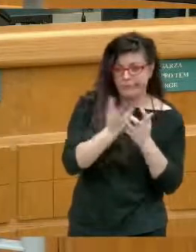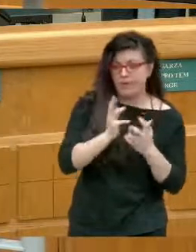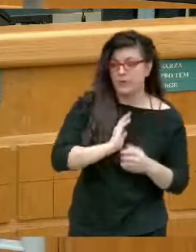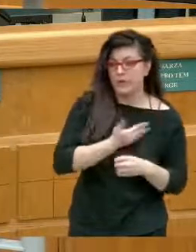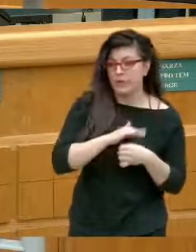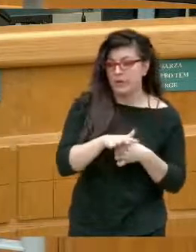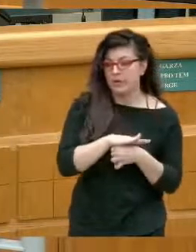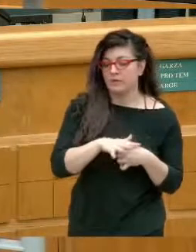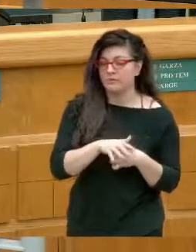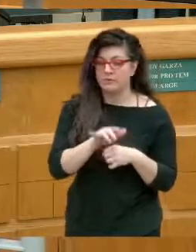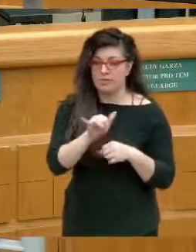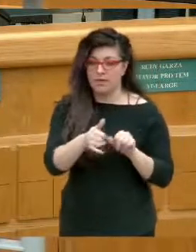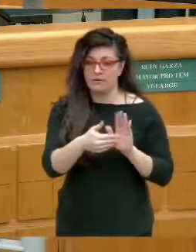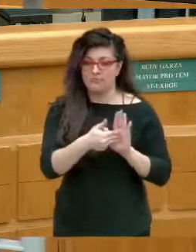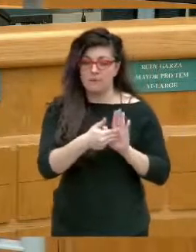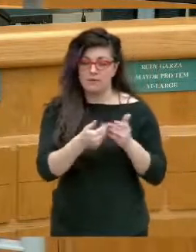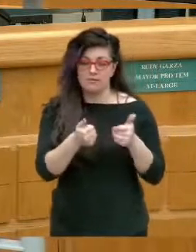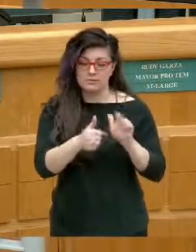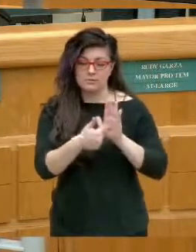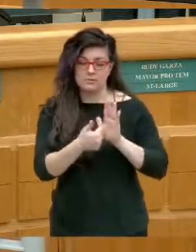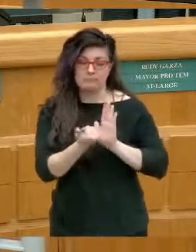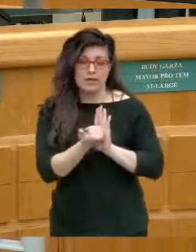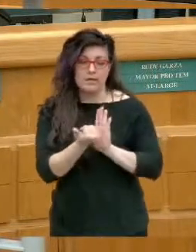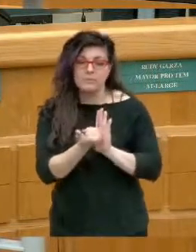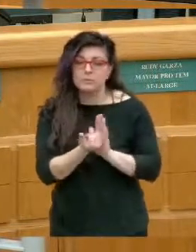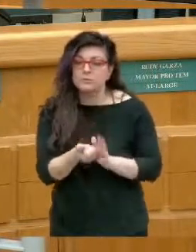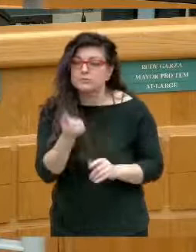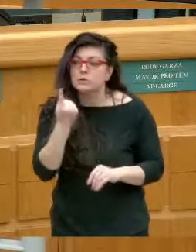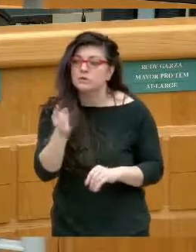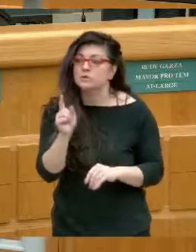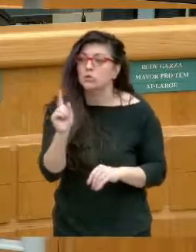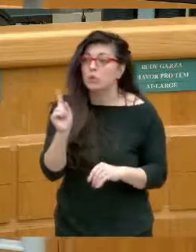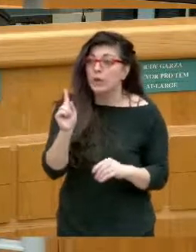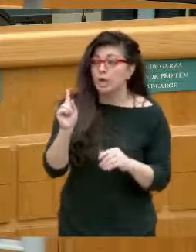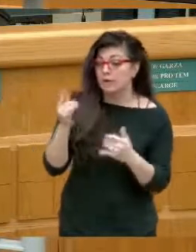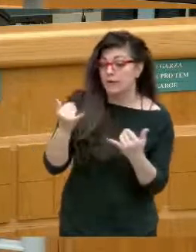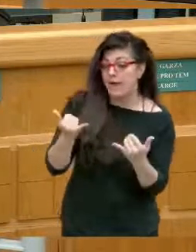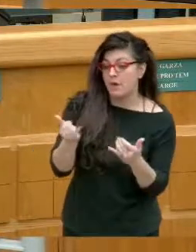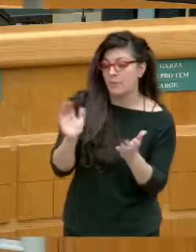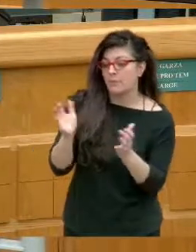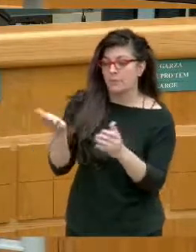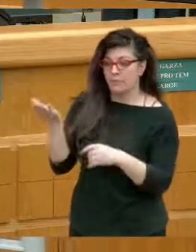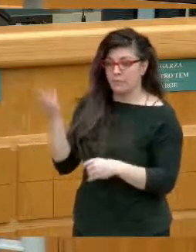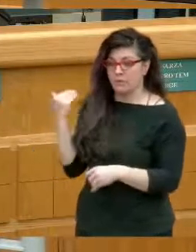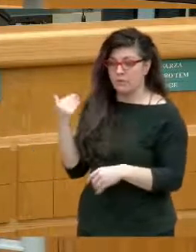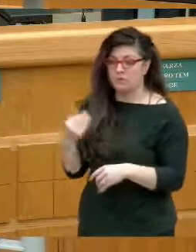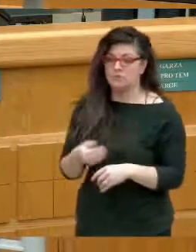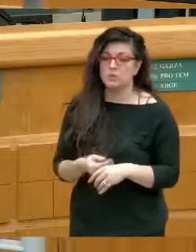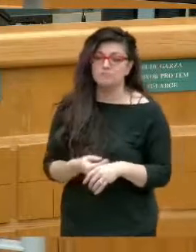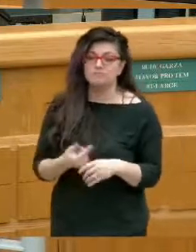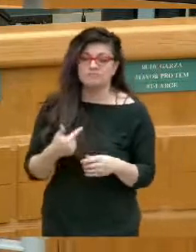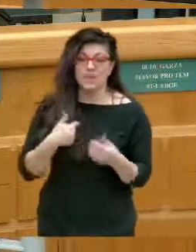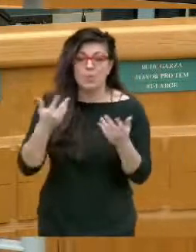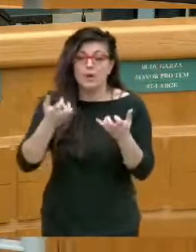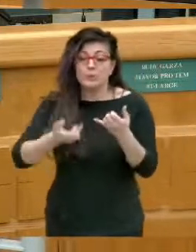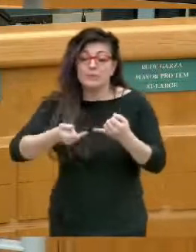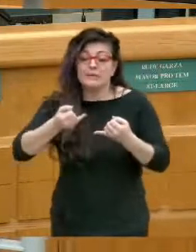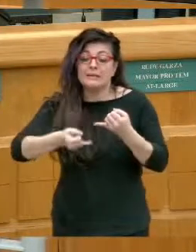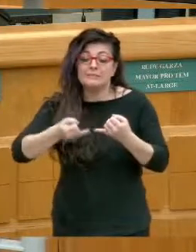idea of where we were and where we are. So the point that I like to end with